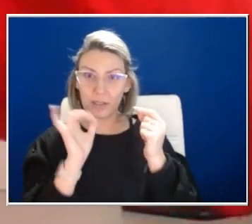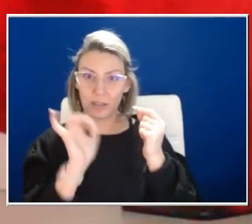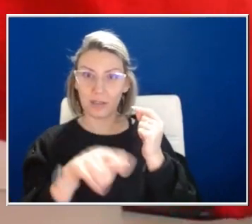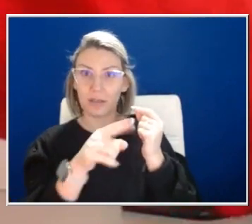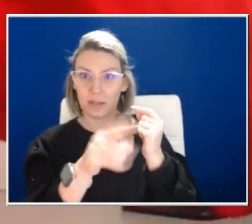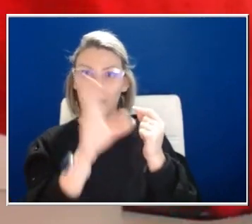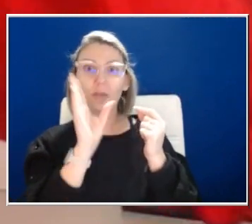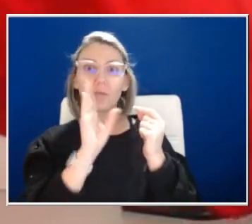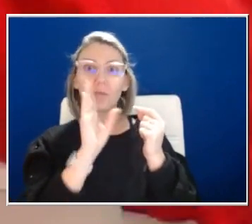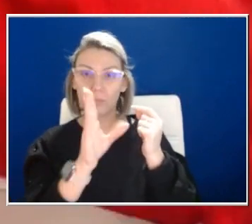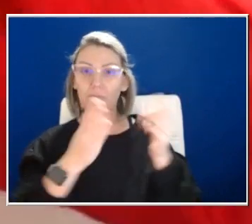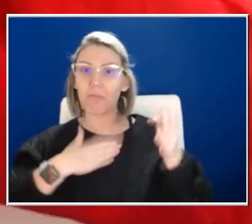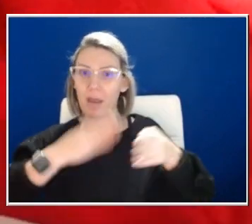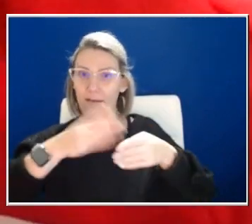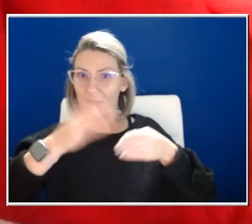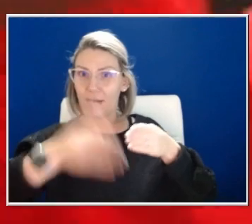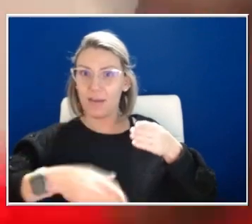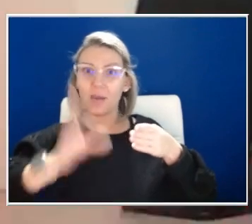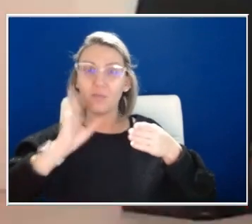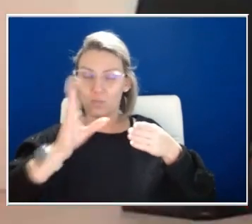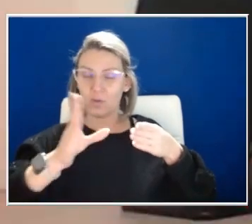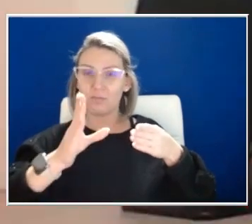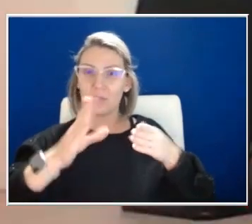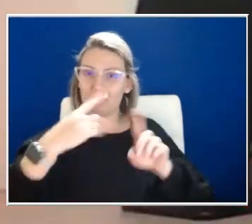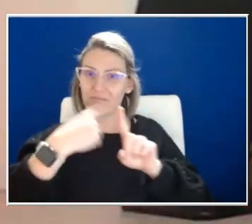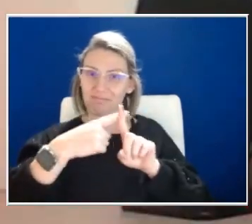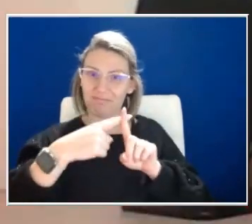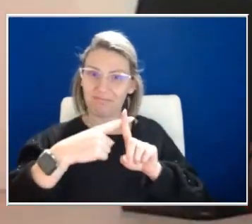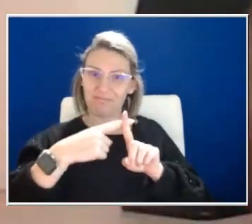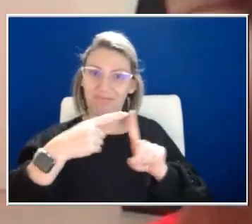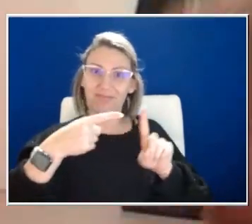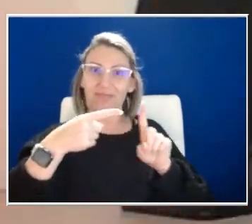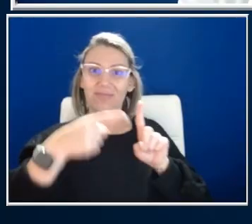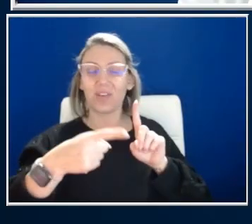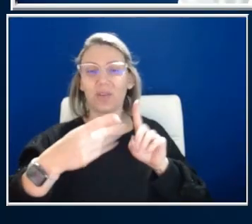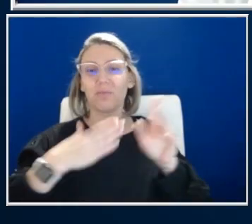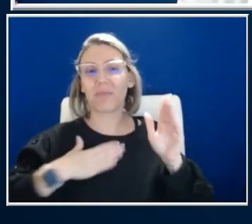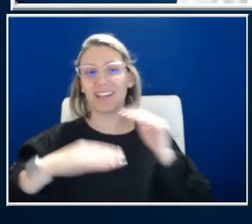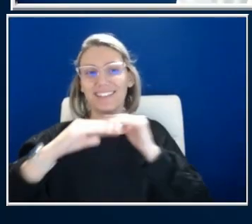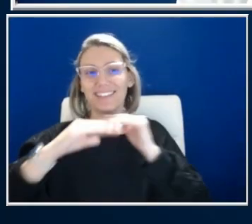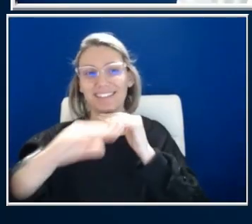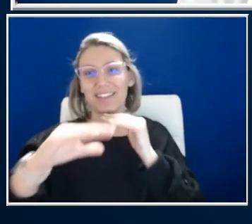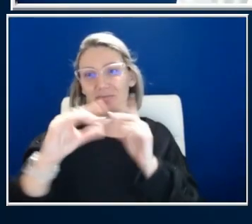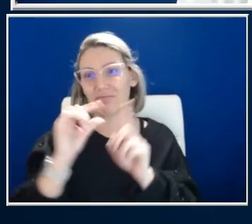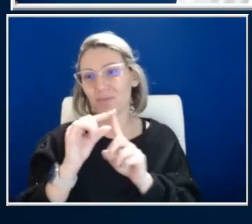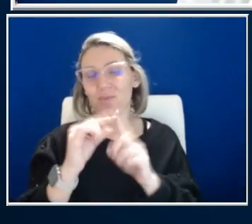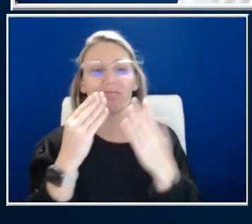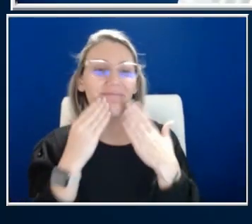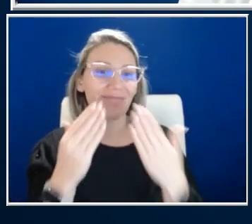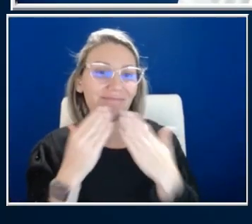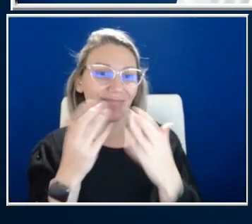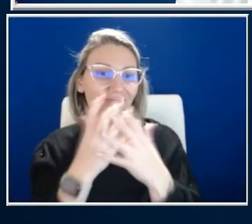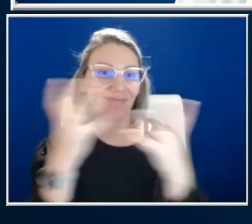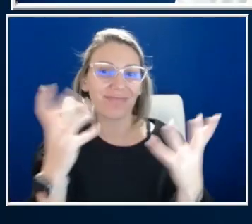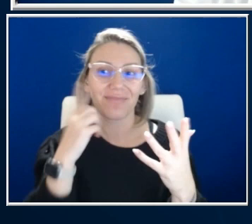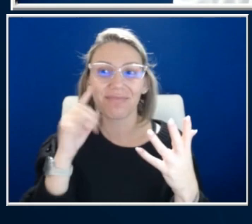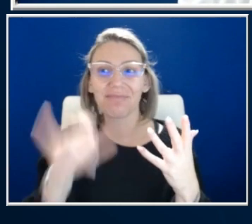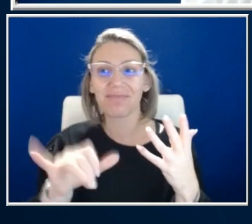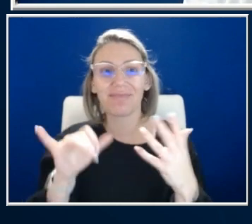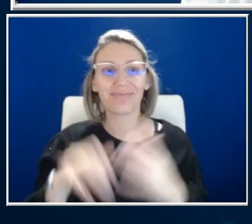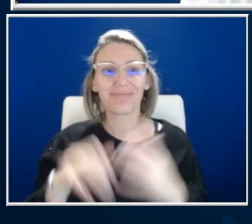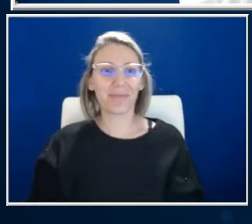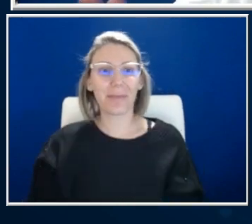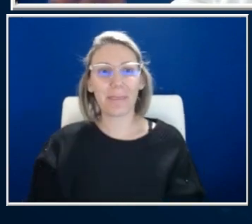going to be my outcome. It's going to be good. He was my stable word. And I thank him for that. I thank him for